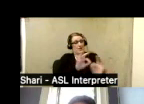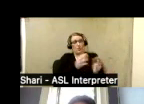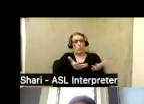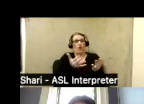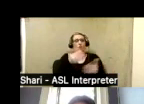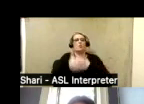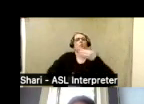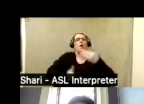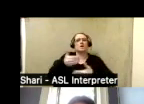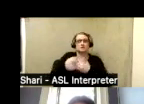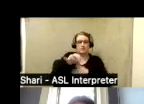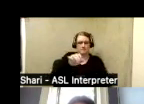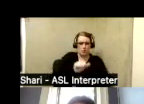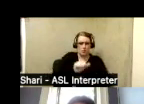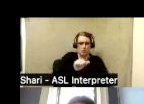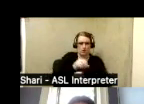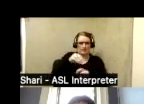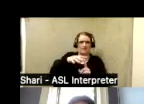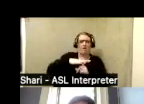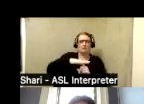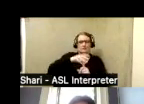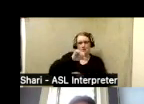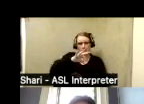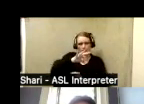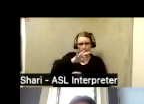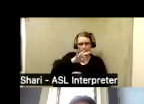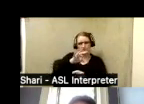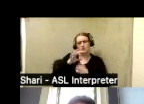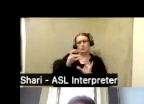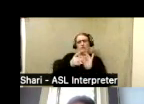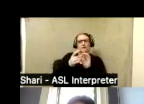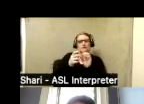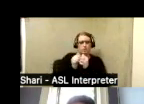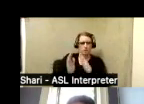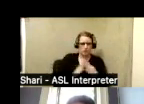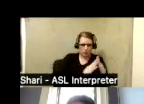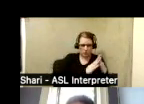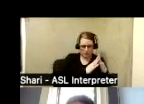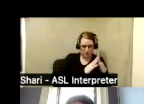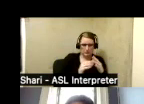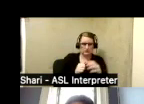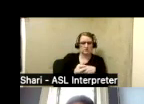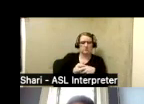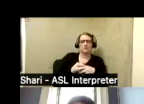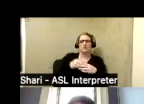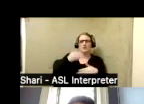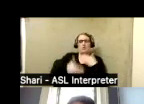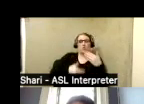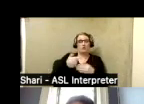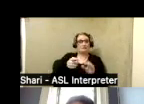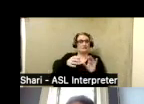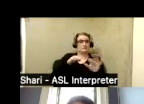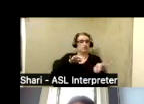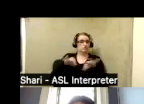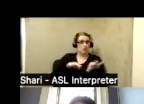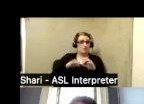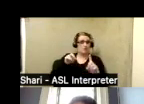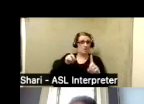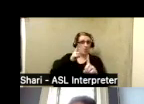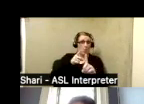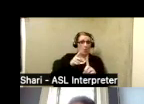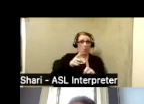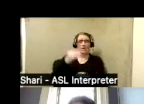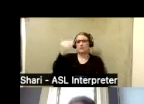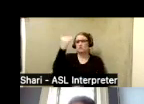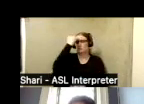of the work in the context of relationships within the community, a process that he described the goal as